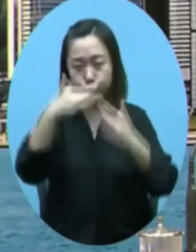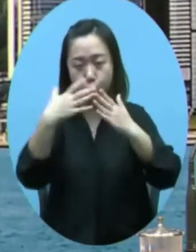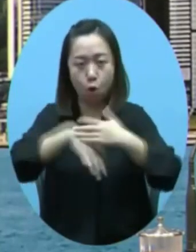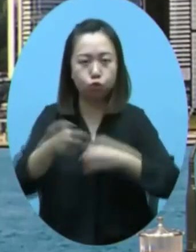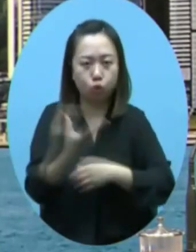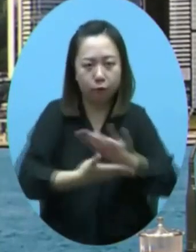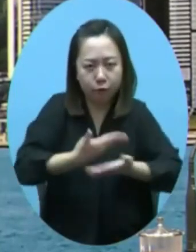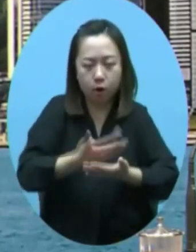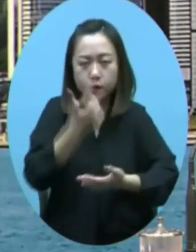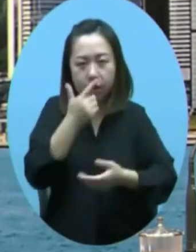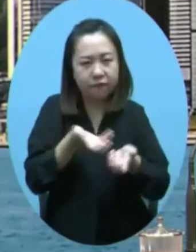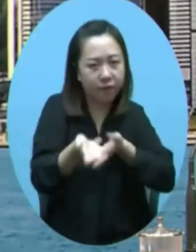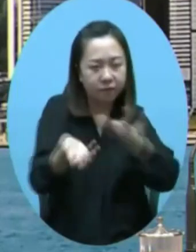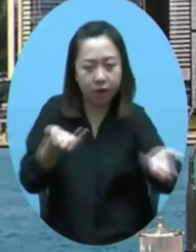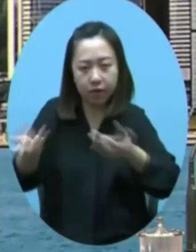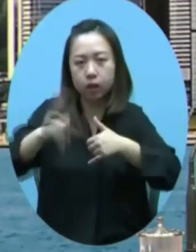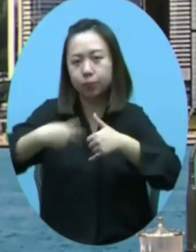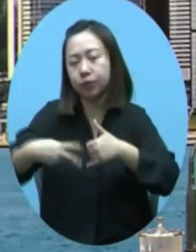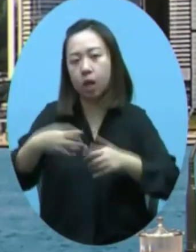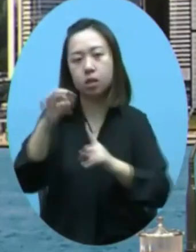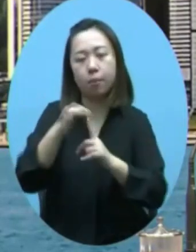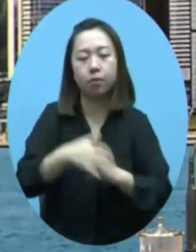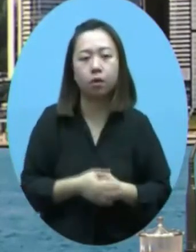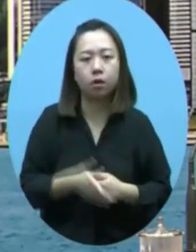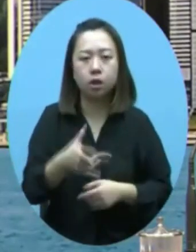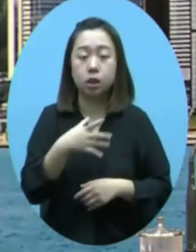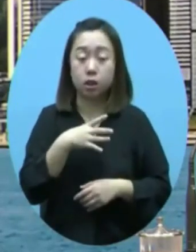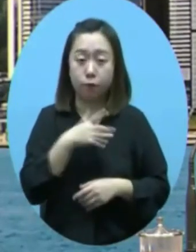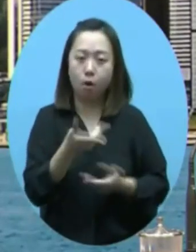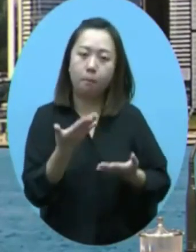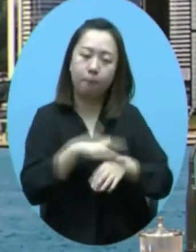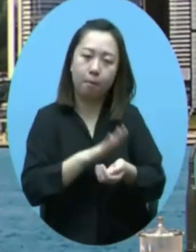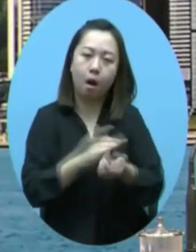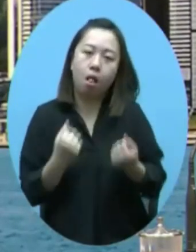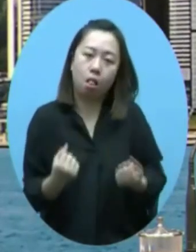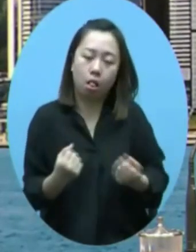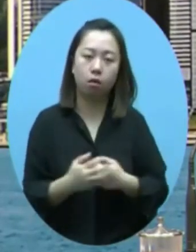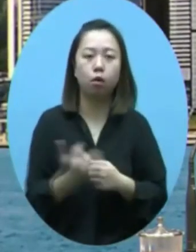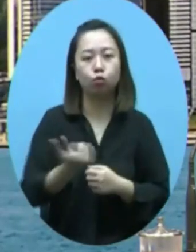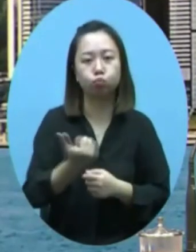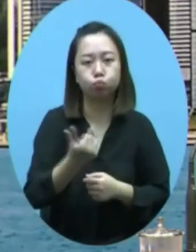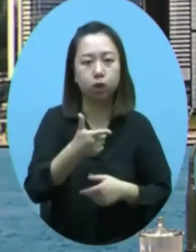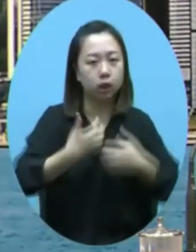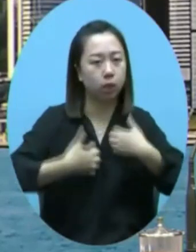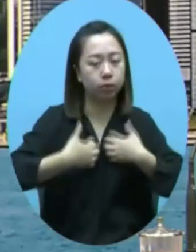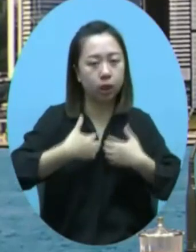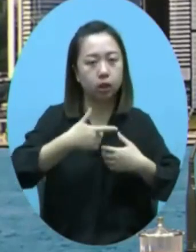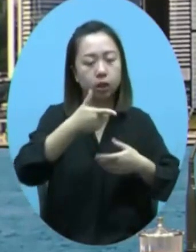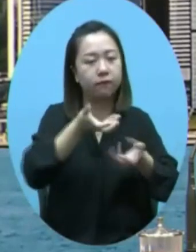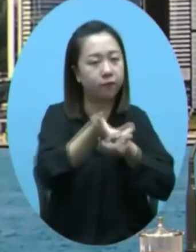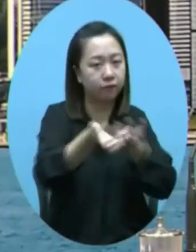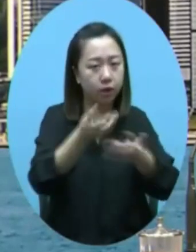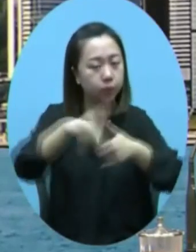And also, we have set up triage stations at hospitals. The symptoms of patients with